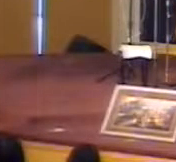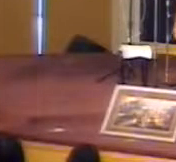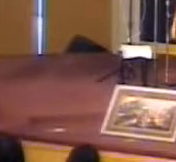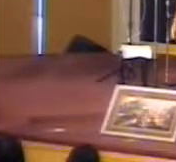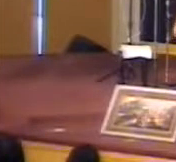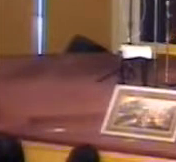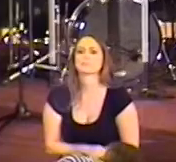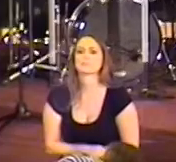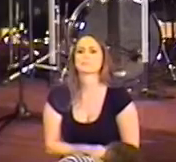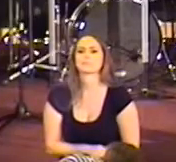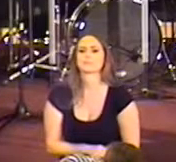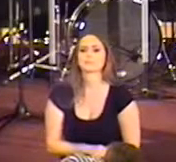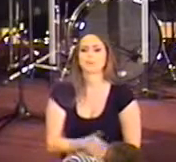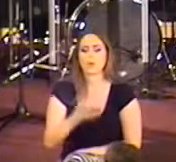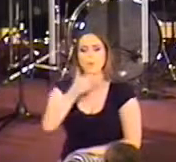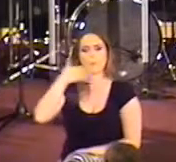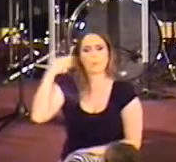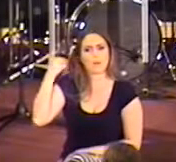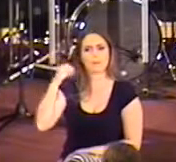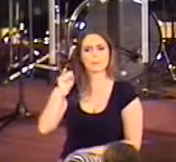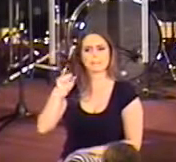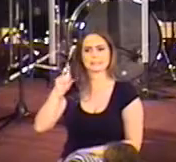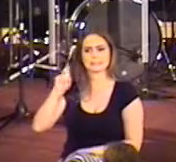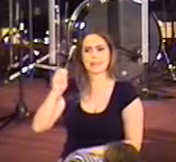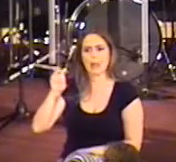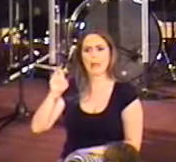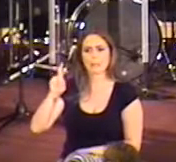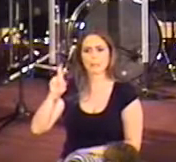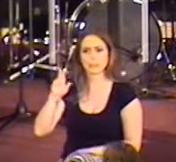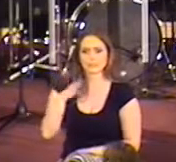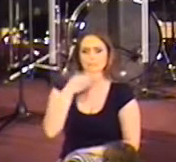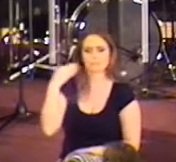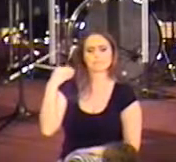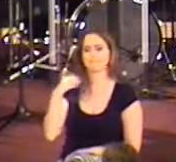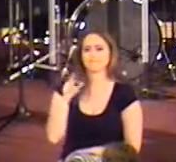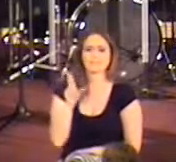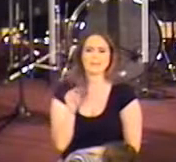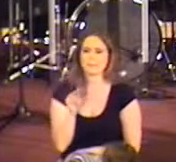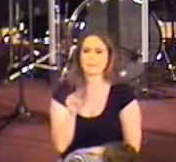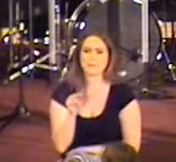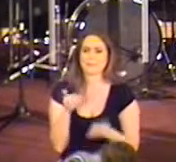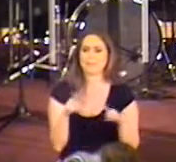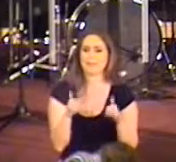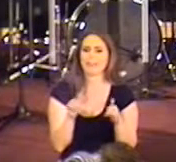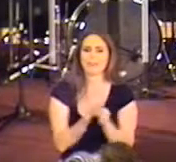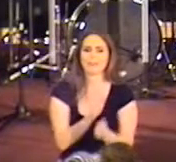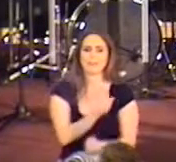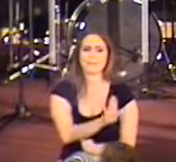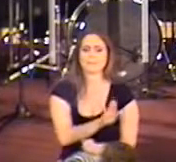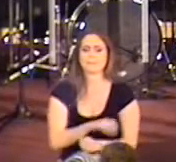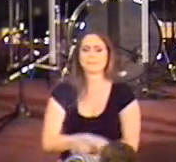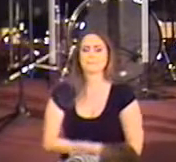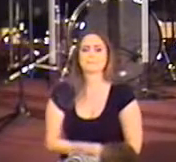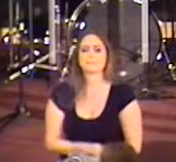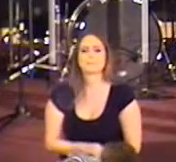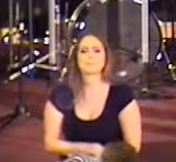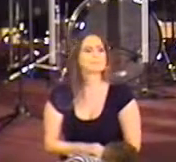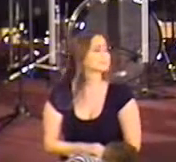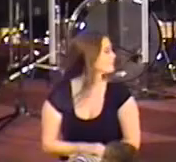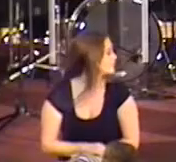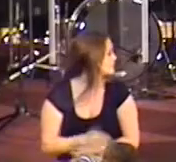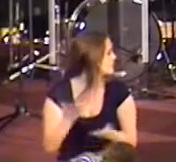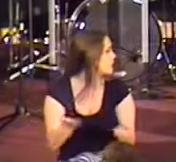Get that slobber off your chin. No, he played with them, didn't he? So I brought these little bears